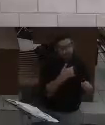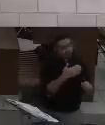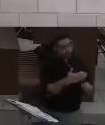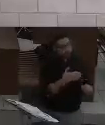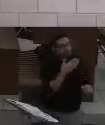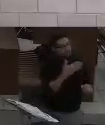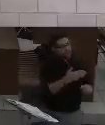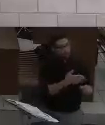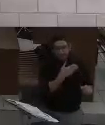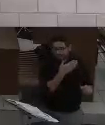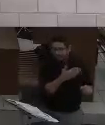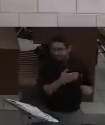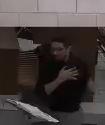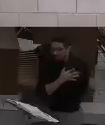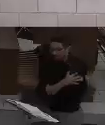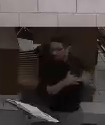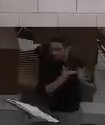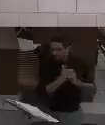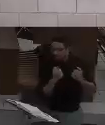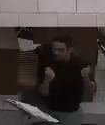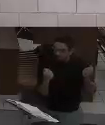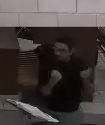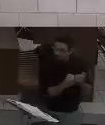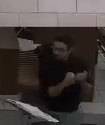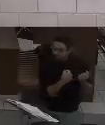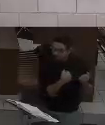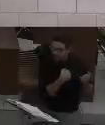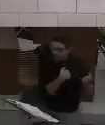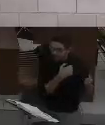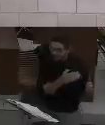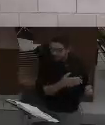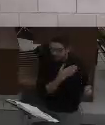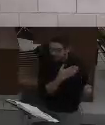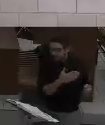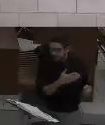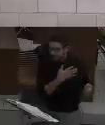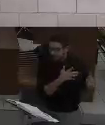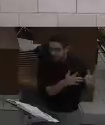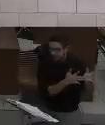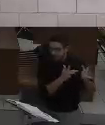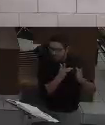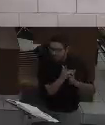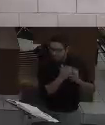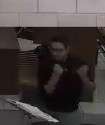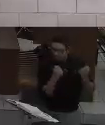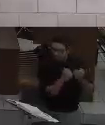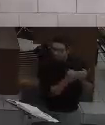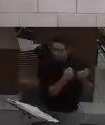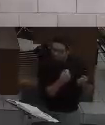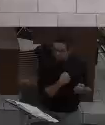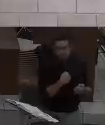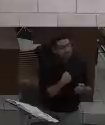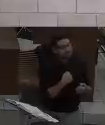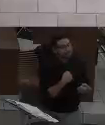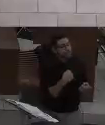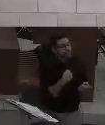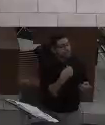I'm so glad Jesus lifted me. Said, I'm so glad Jesus lifted